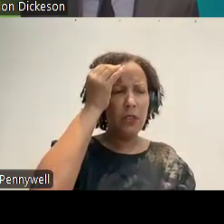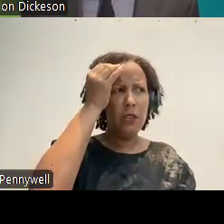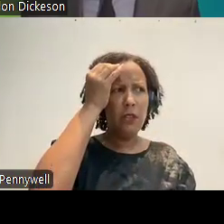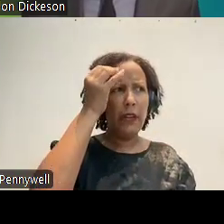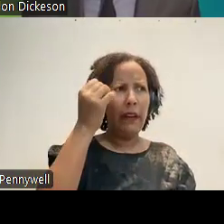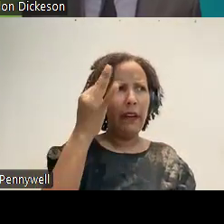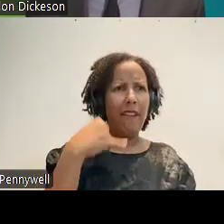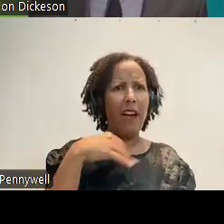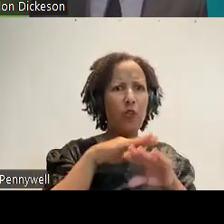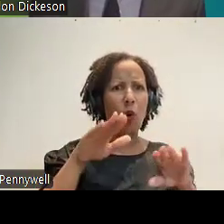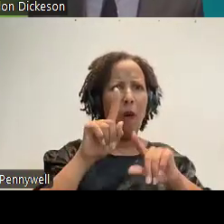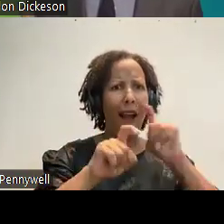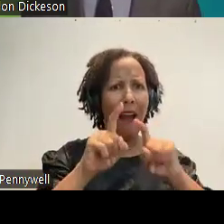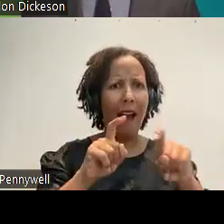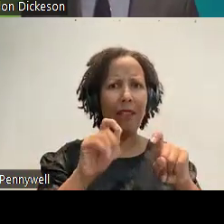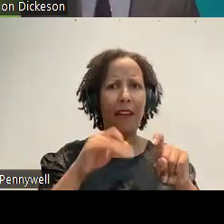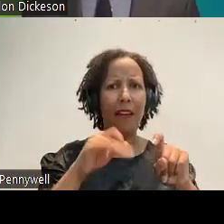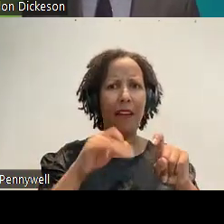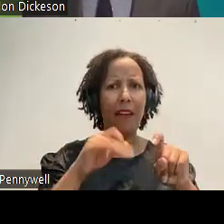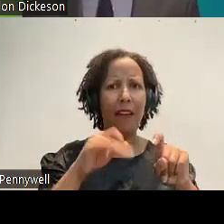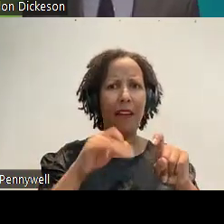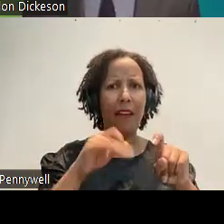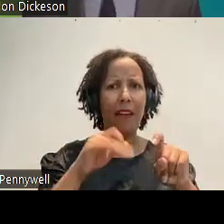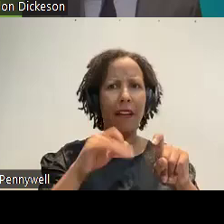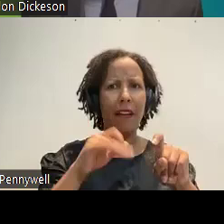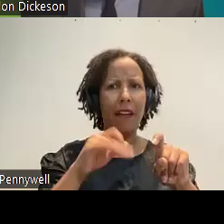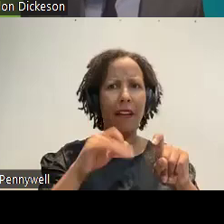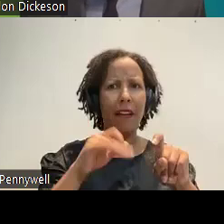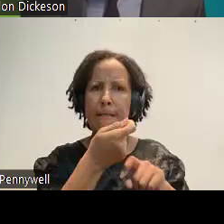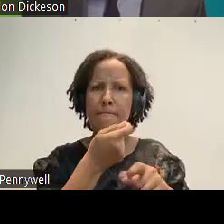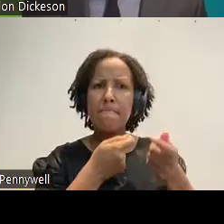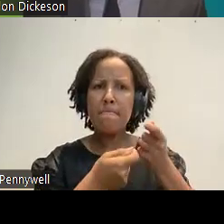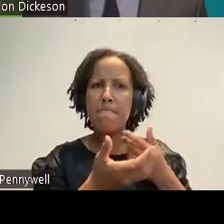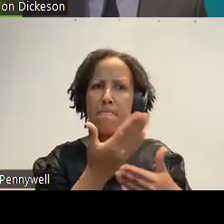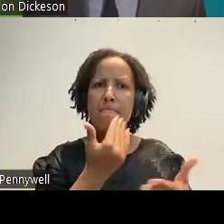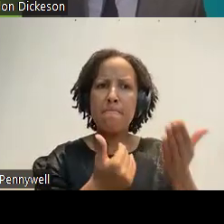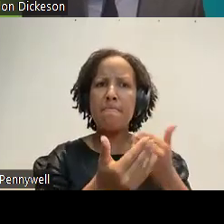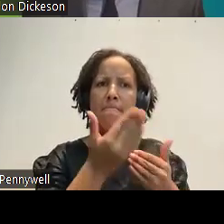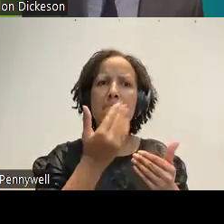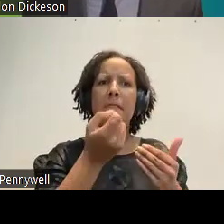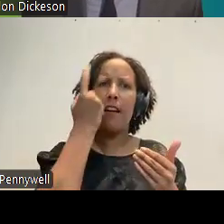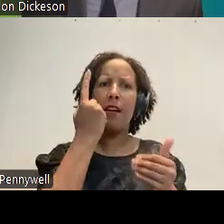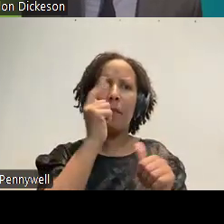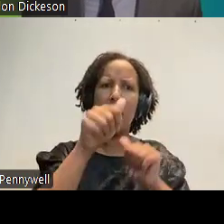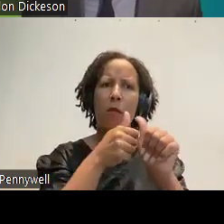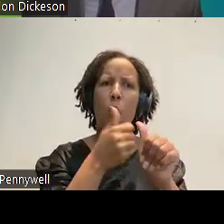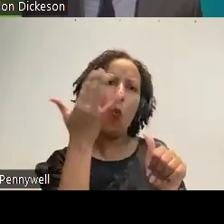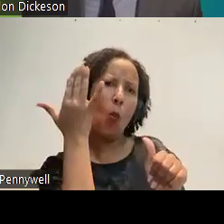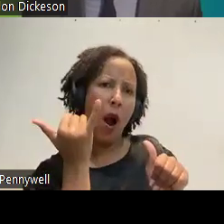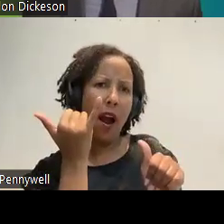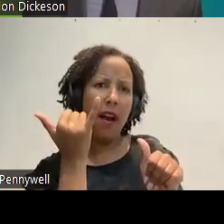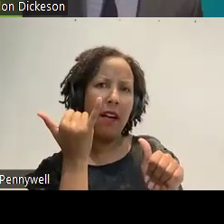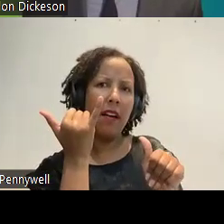explorations to understand the why behind the behavior, then it becomes very easy to just label the individual in a particular